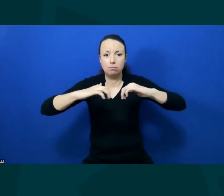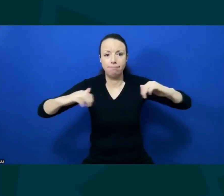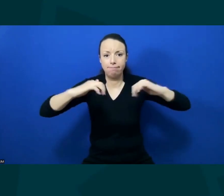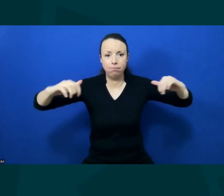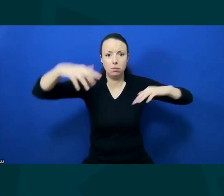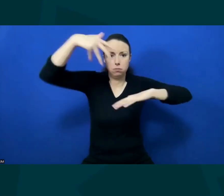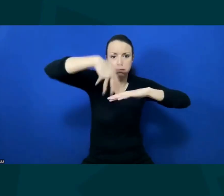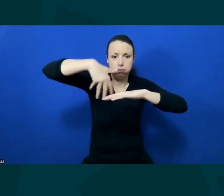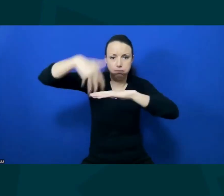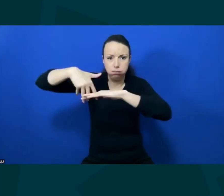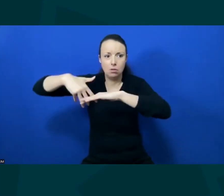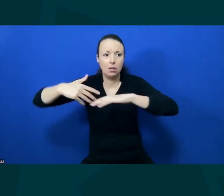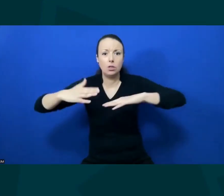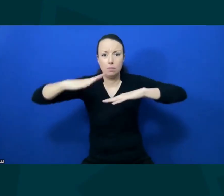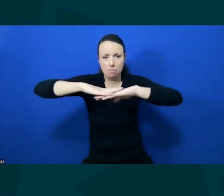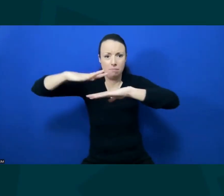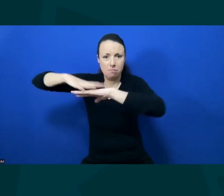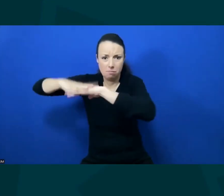planting trees.